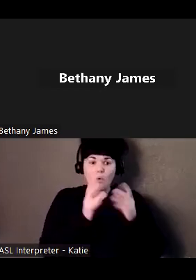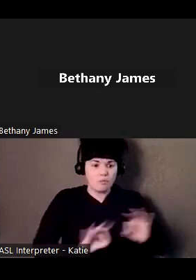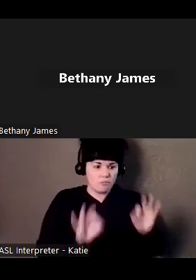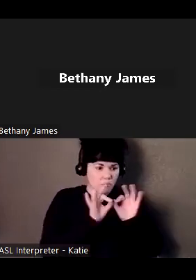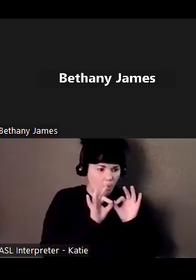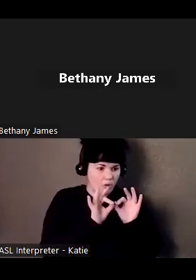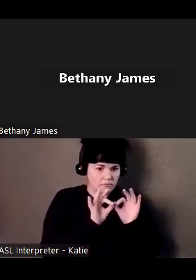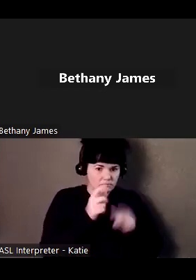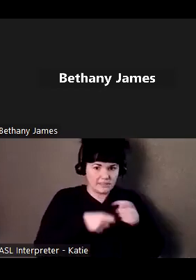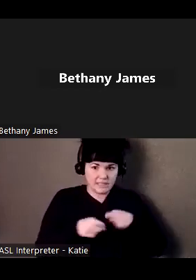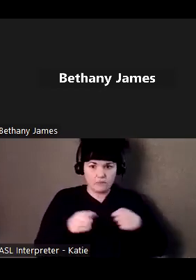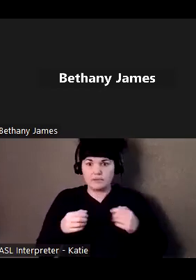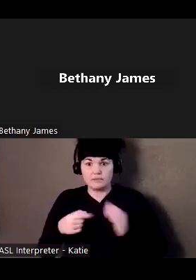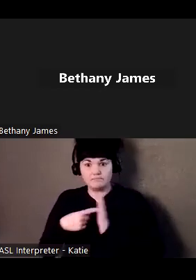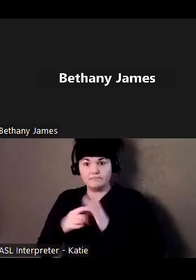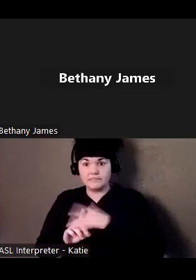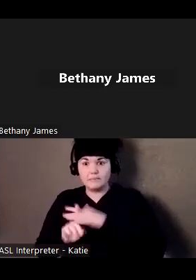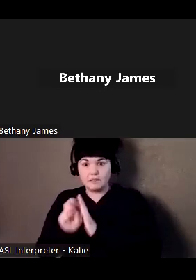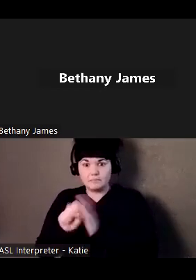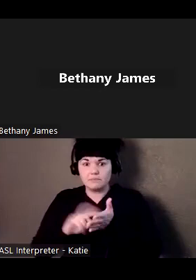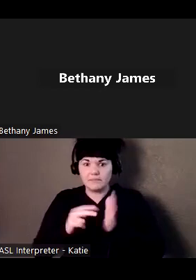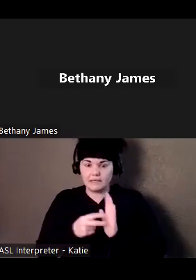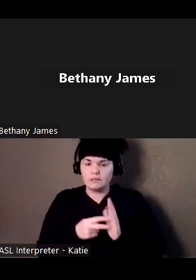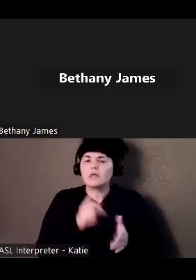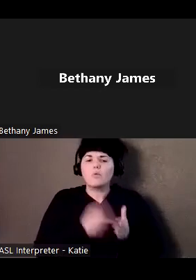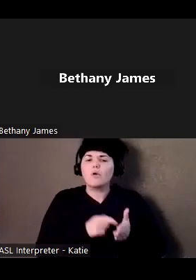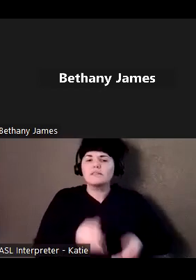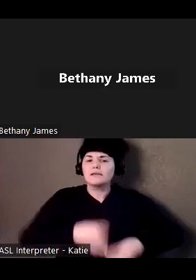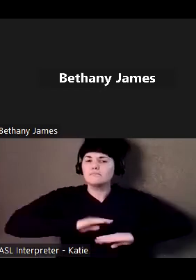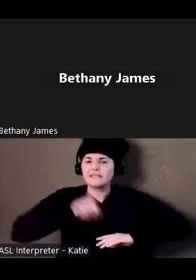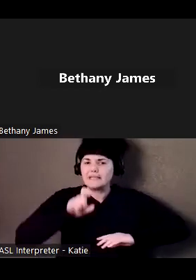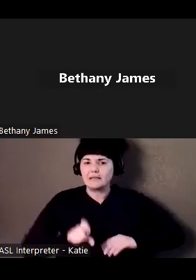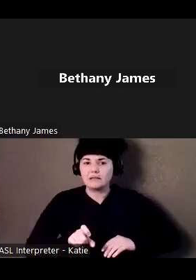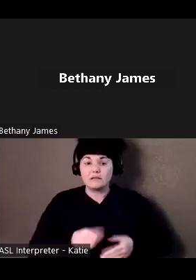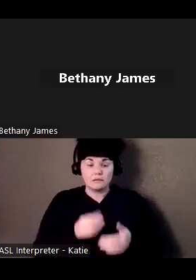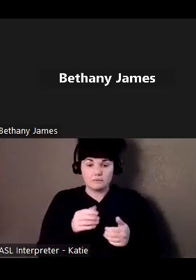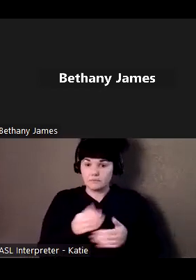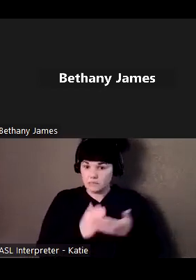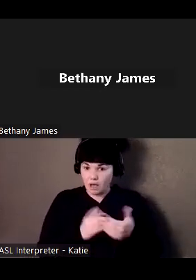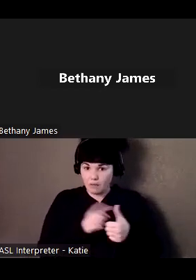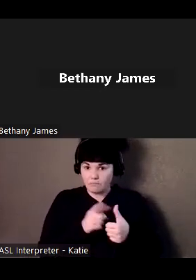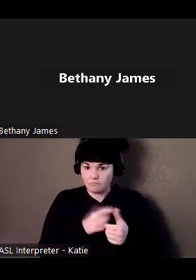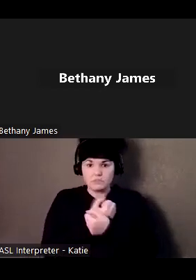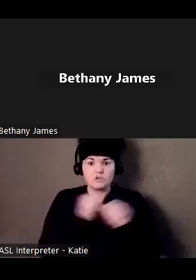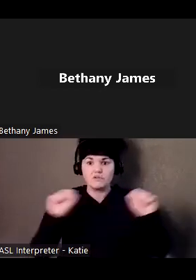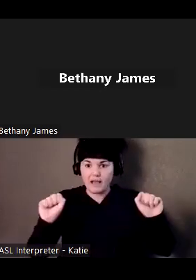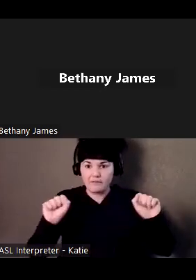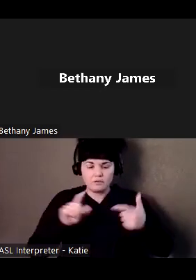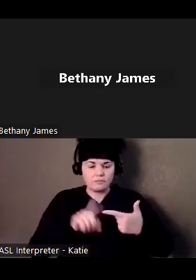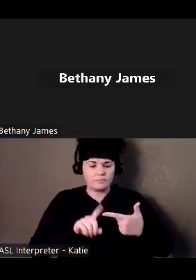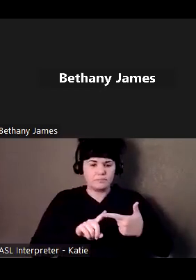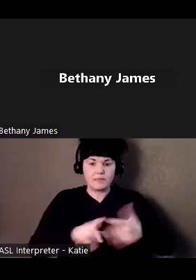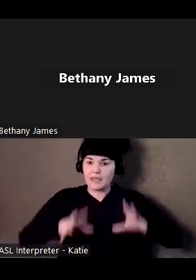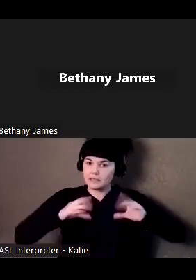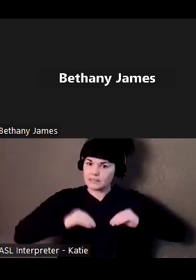meet. And some examples of those needs are survival, acceptance or belonging, power